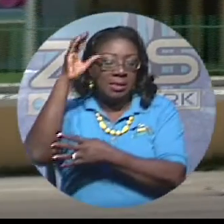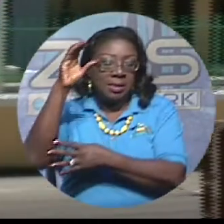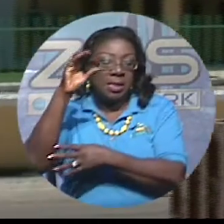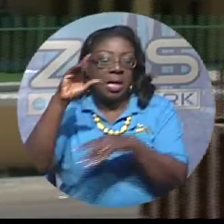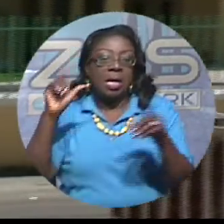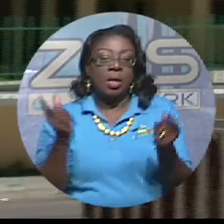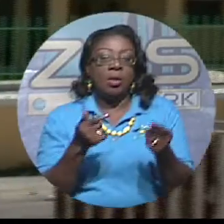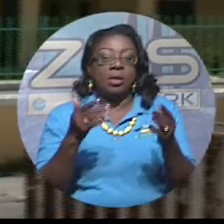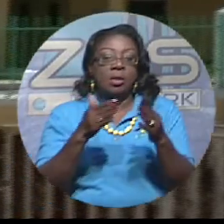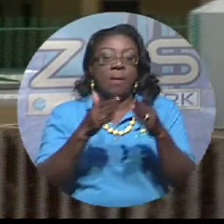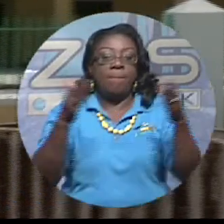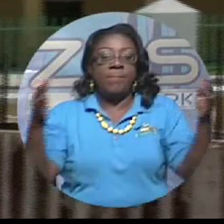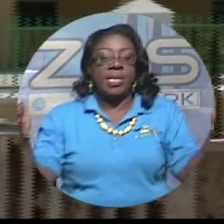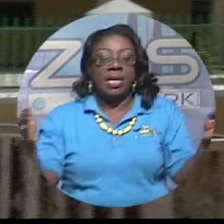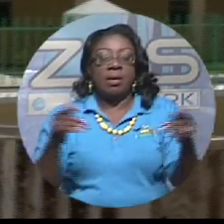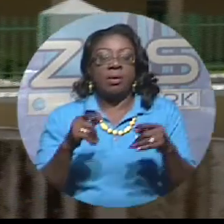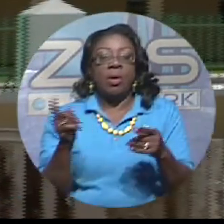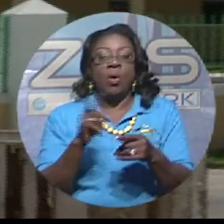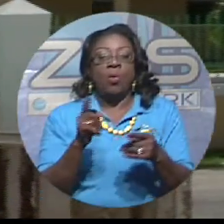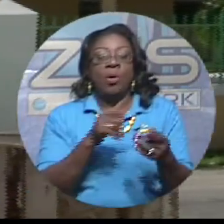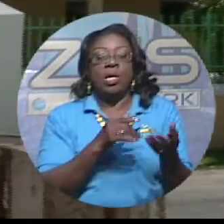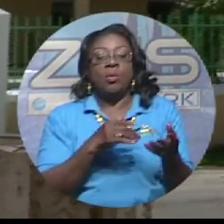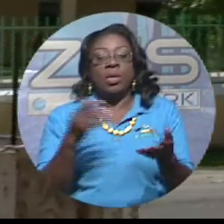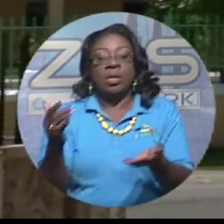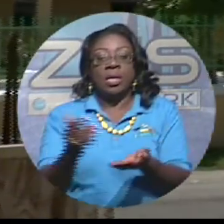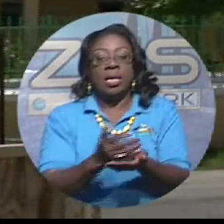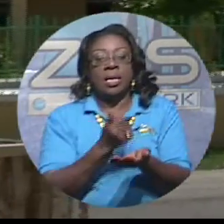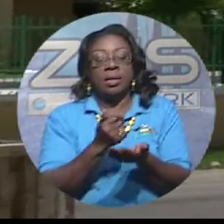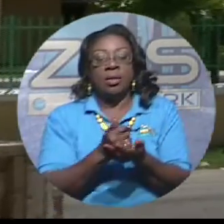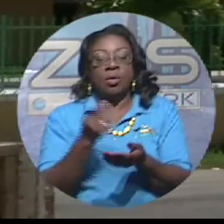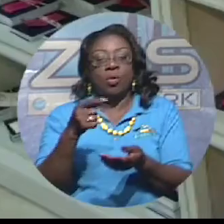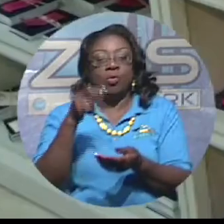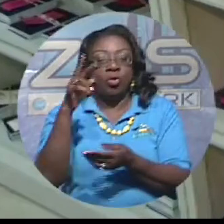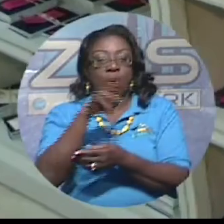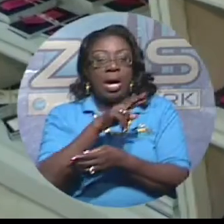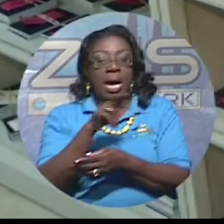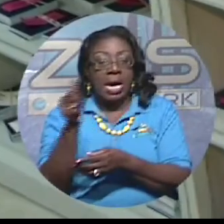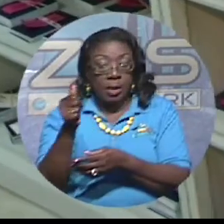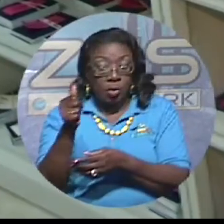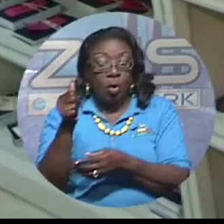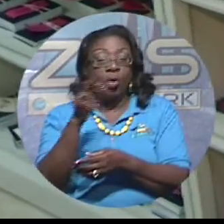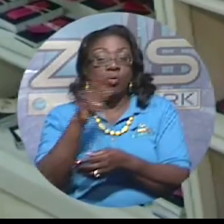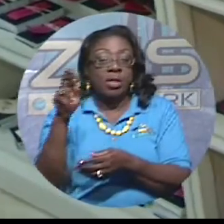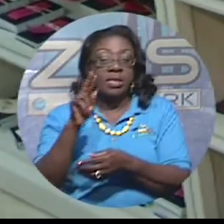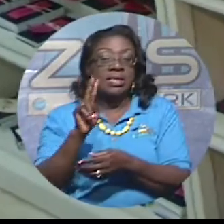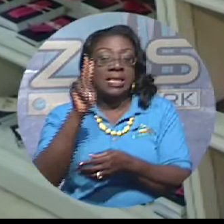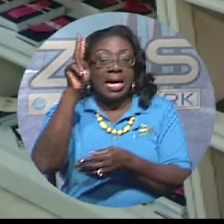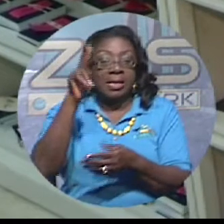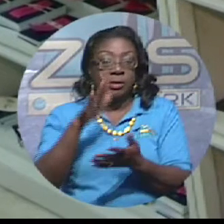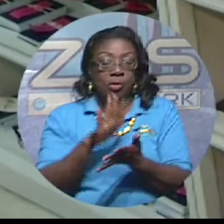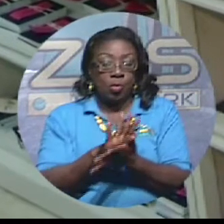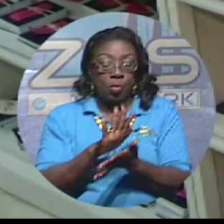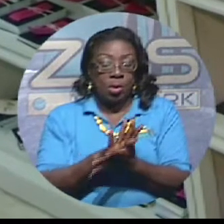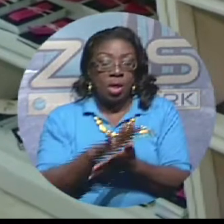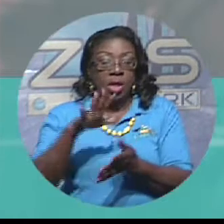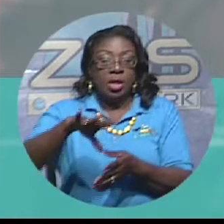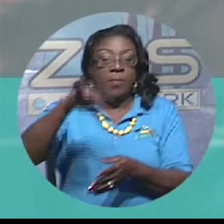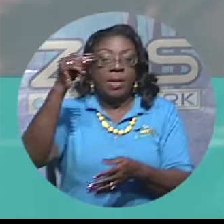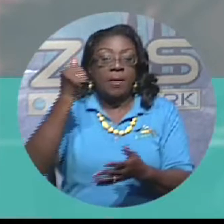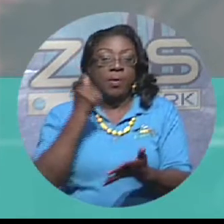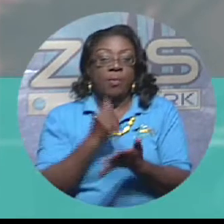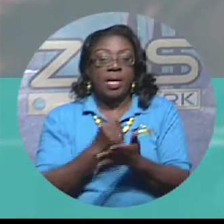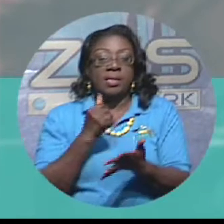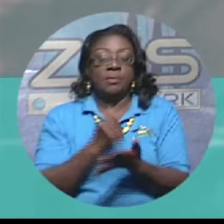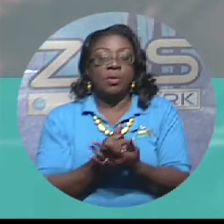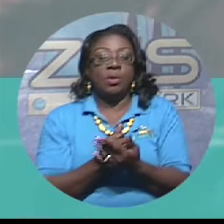So anybody who wants to collect their passport can go to the Anatole Rogers Gym, at least during this rush period, to pick up the passports. So that the